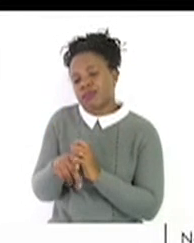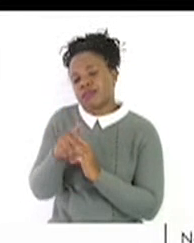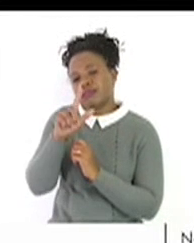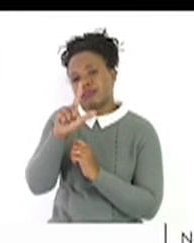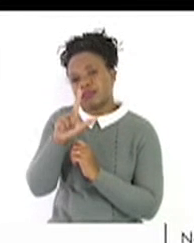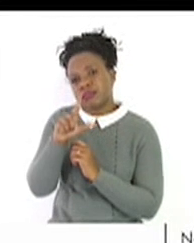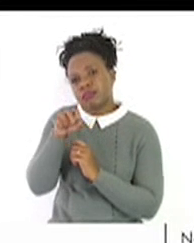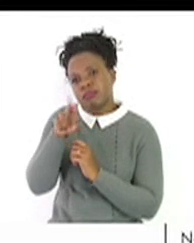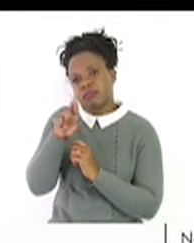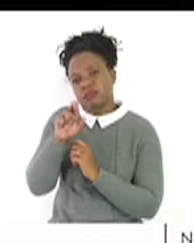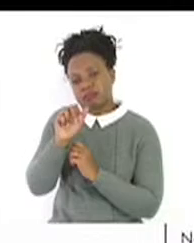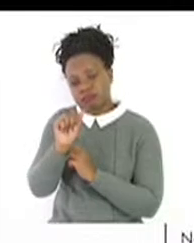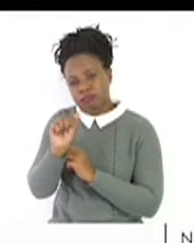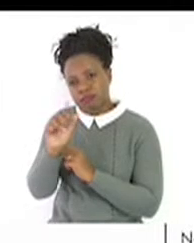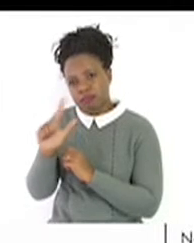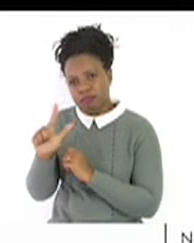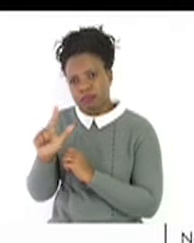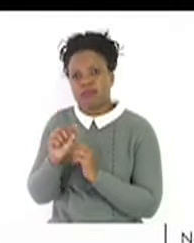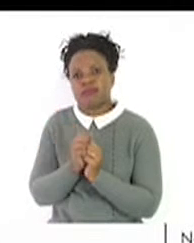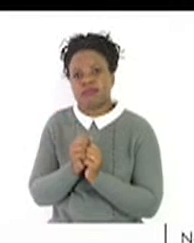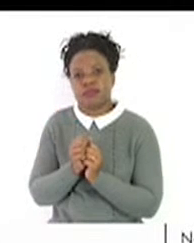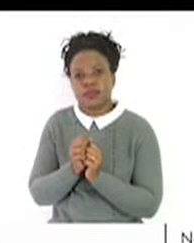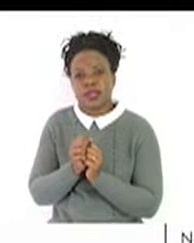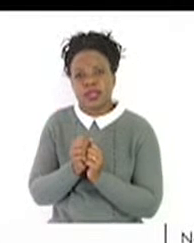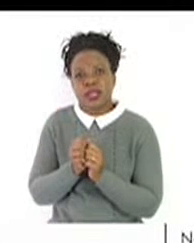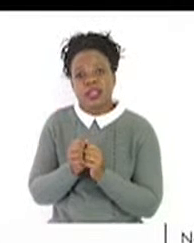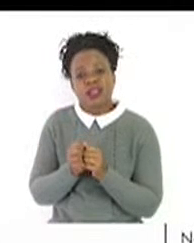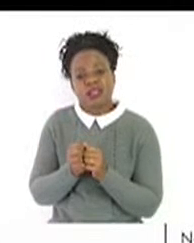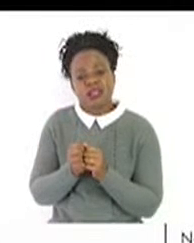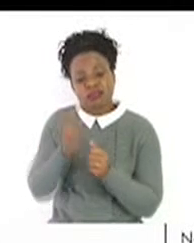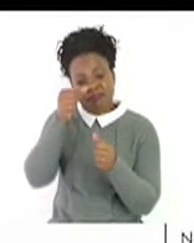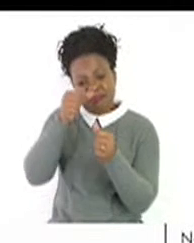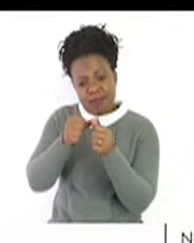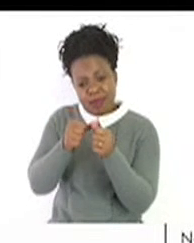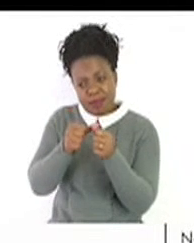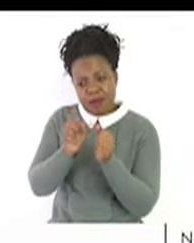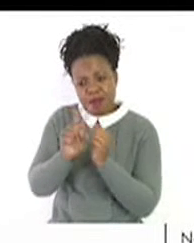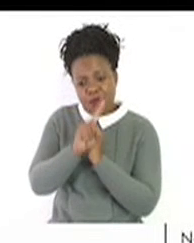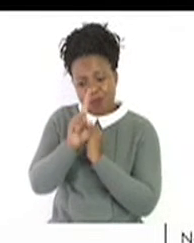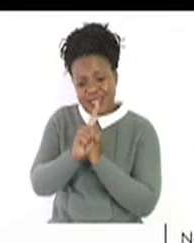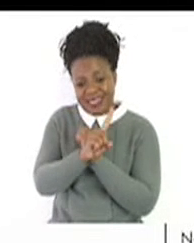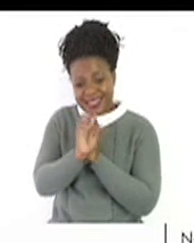this question. Write down 10 plural form nouns from the passage.